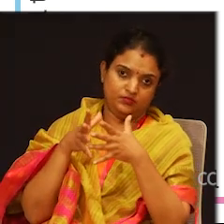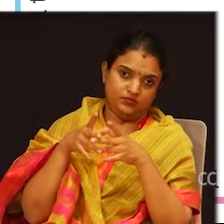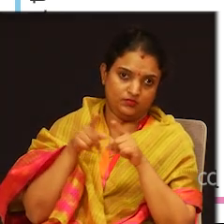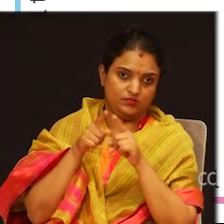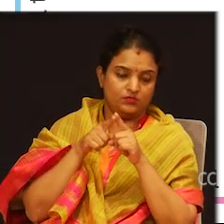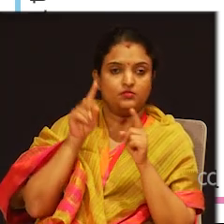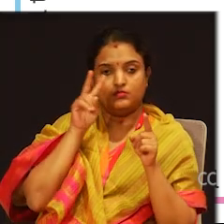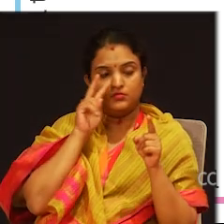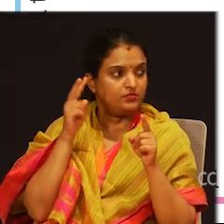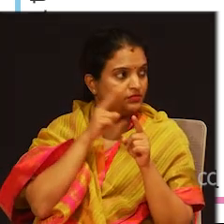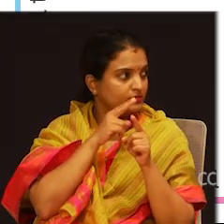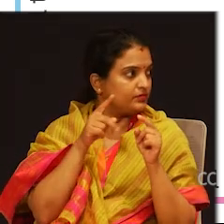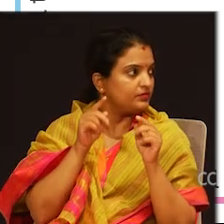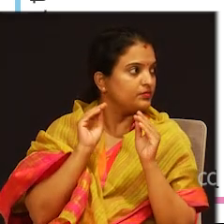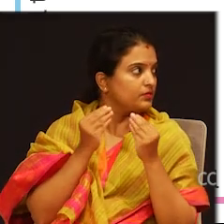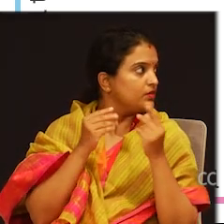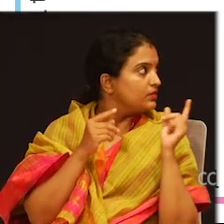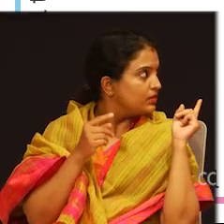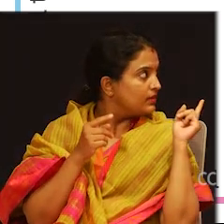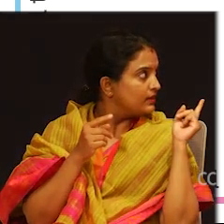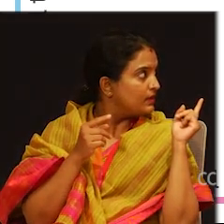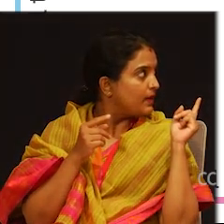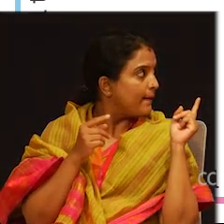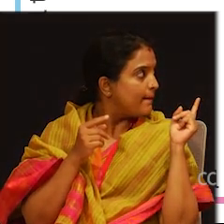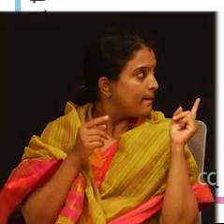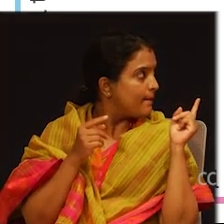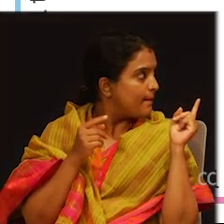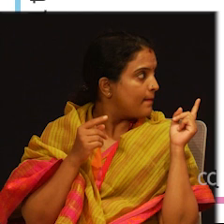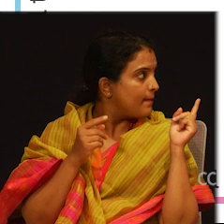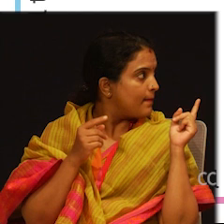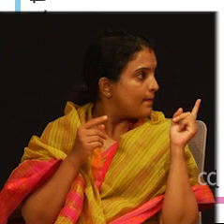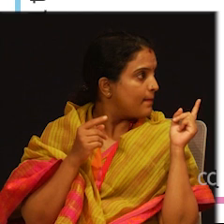to look at closely when I say,